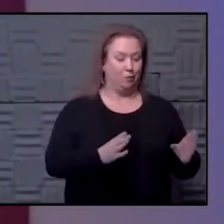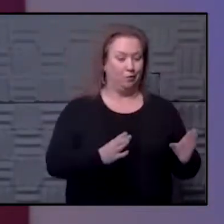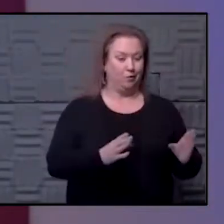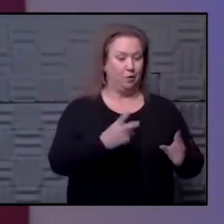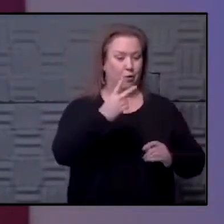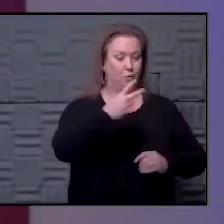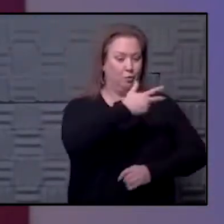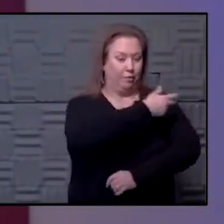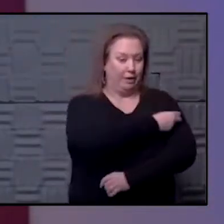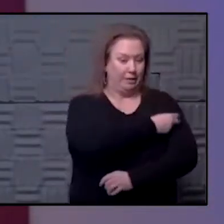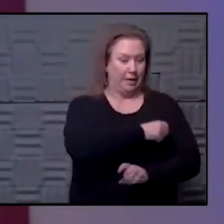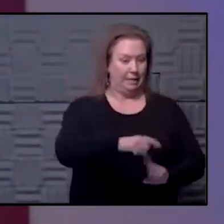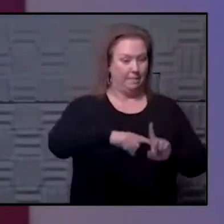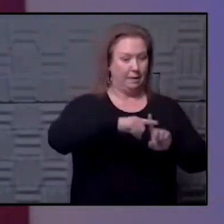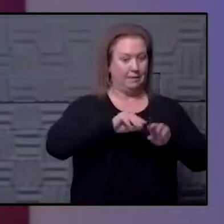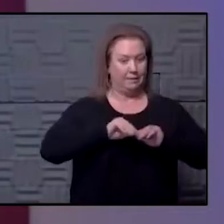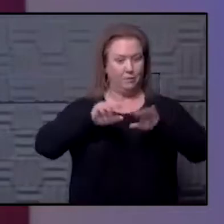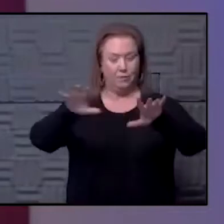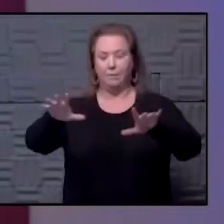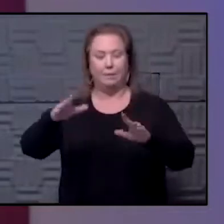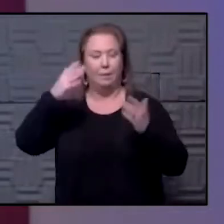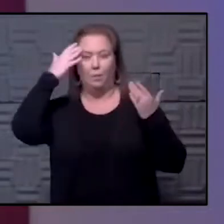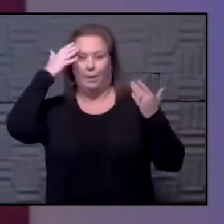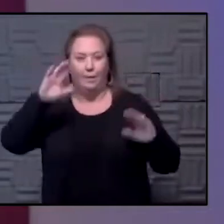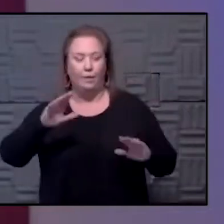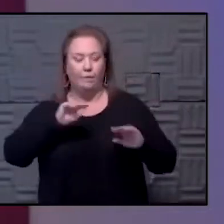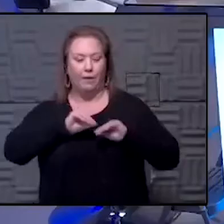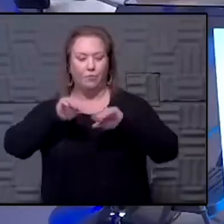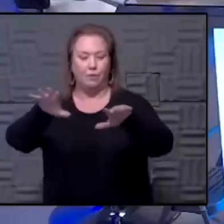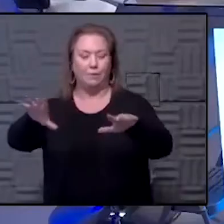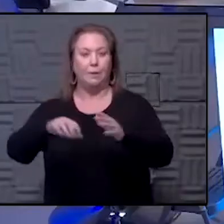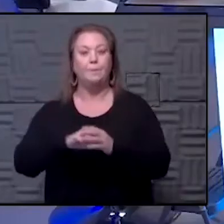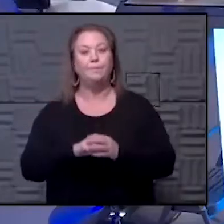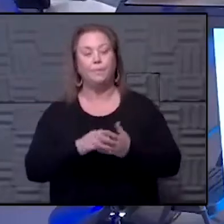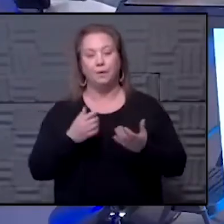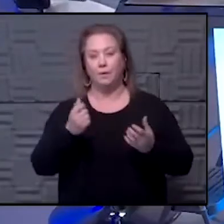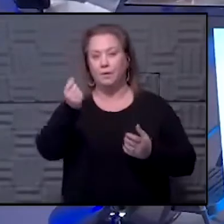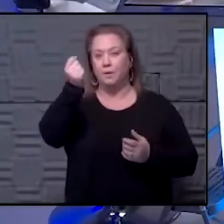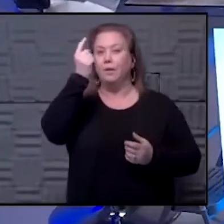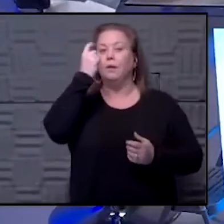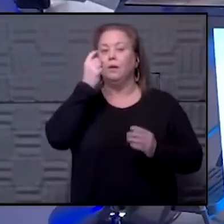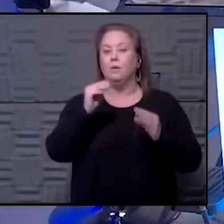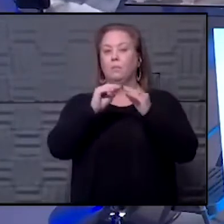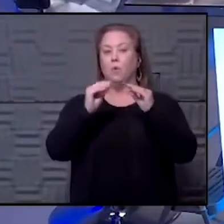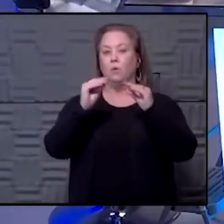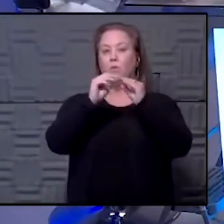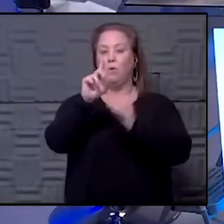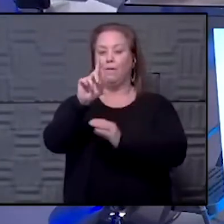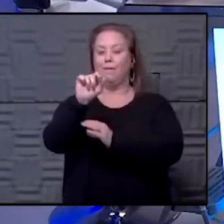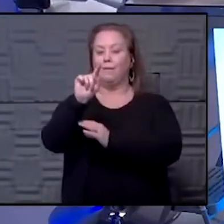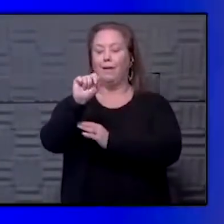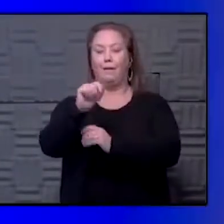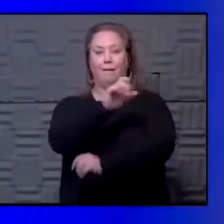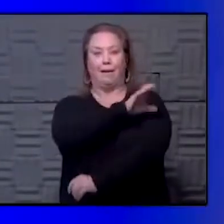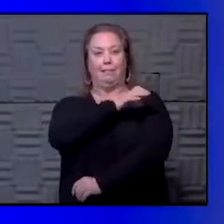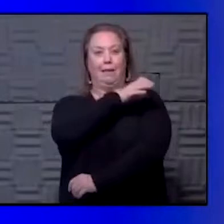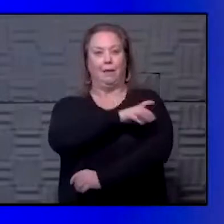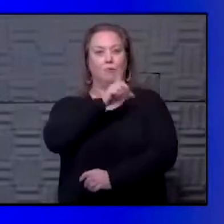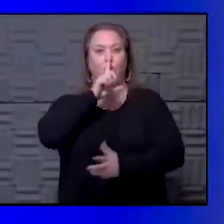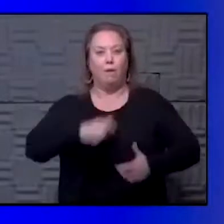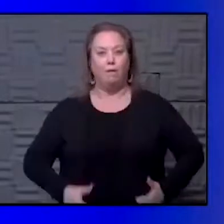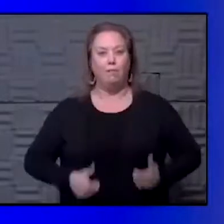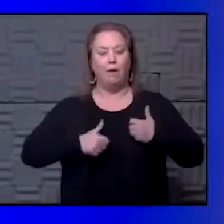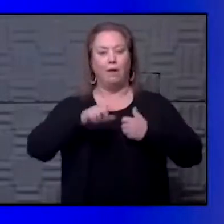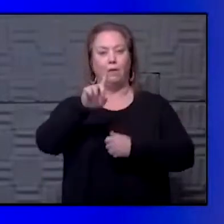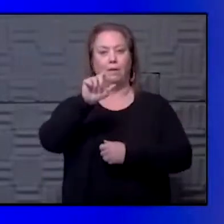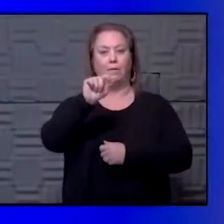doses and positive after, we don't know that. We don't know. We are getting better data, better clinical data, real-life data,